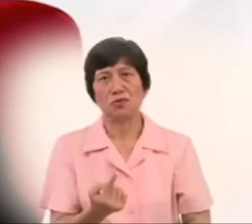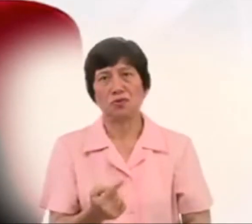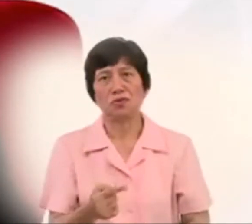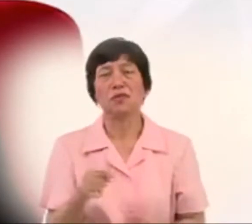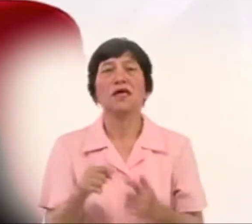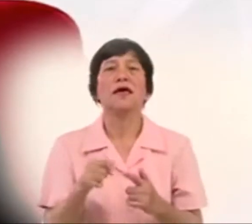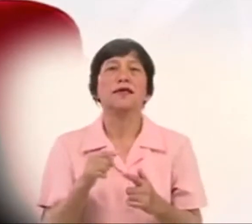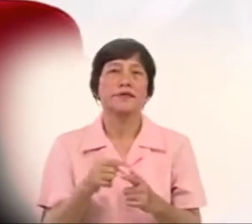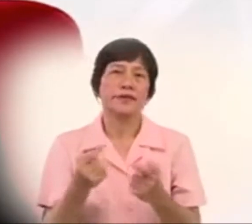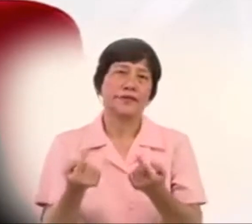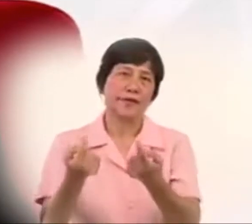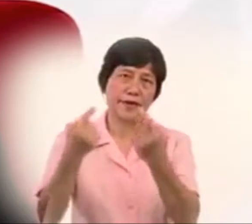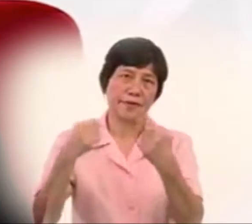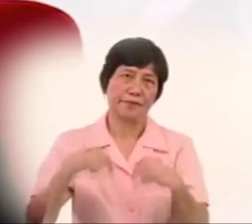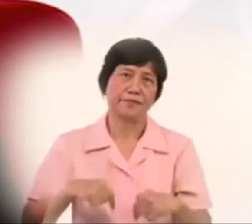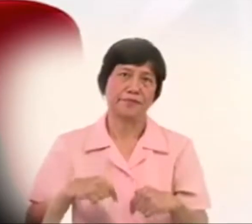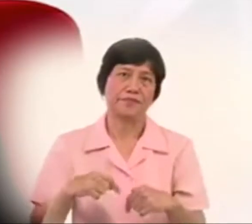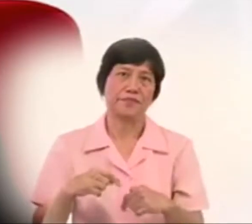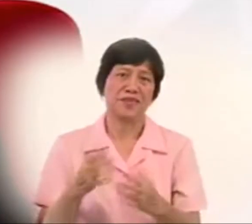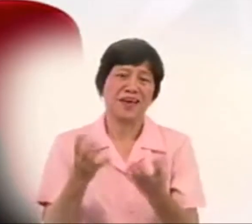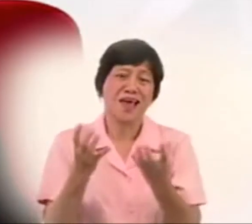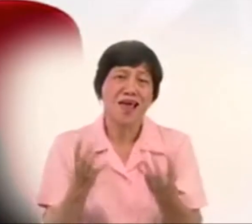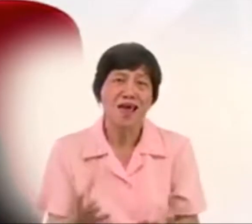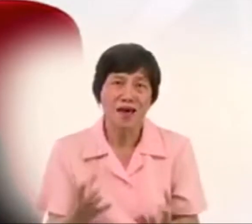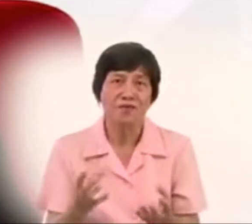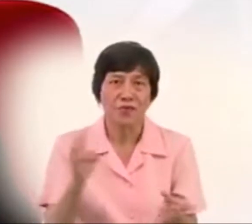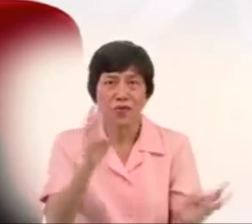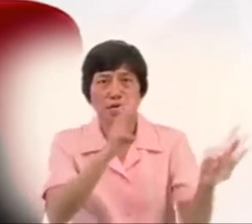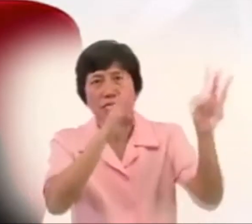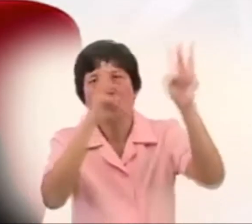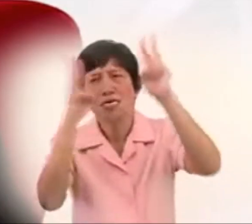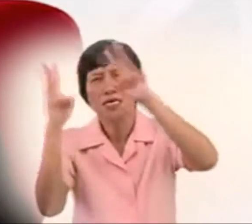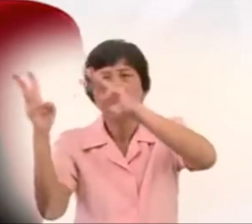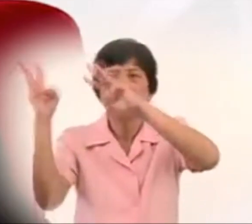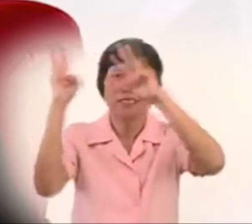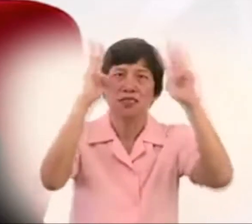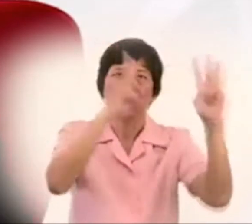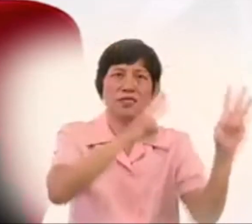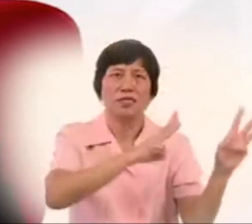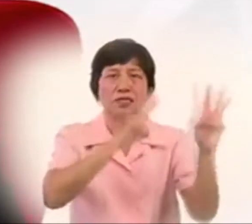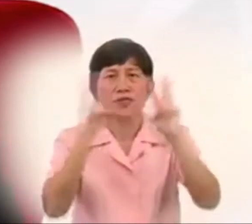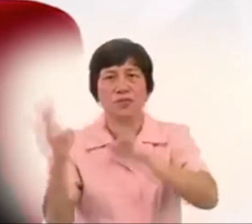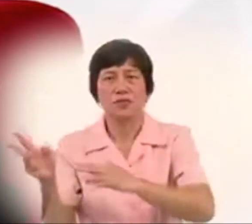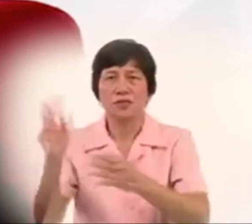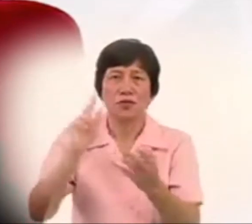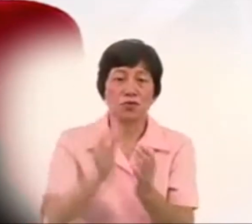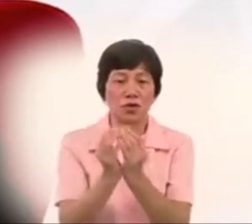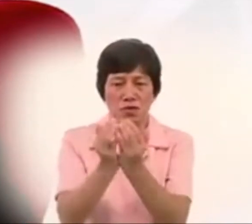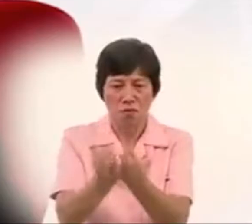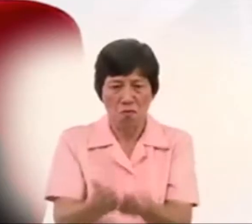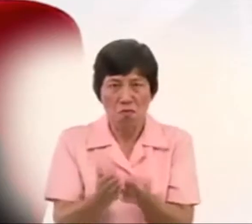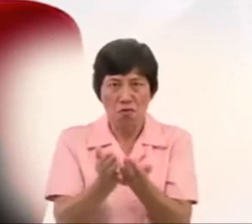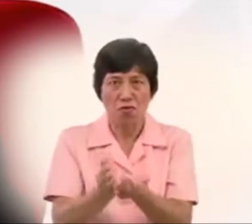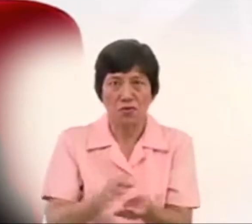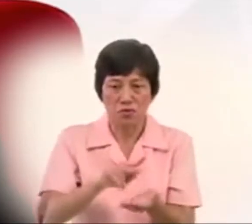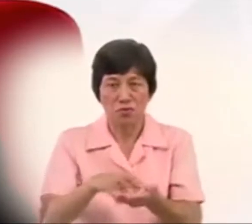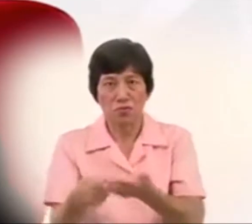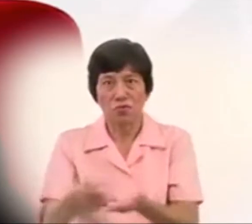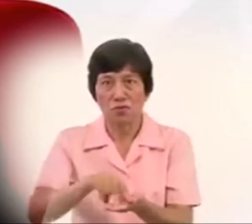And then came the heavy winds that tossed the boat of